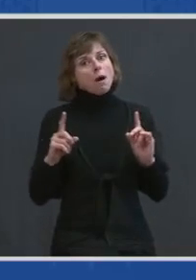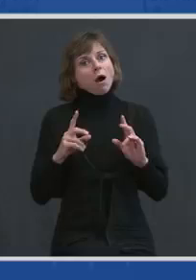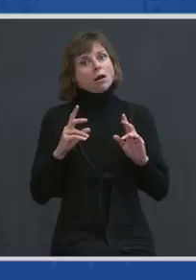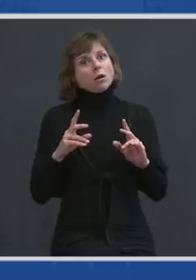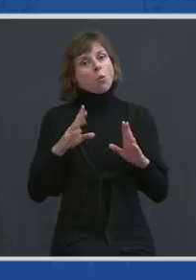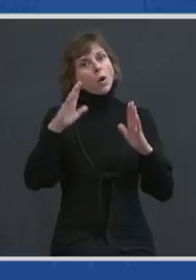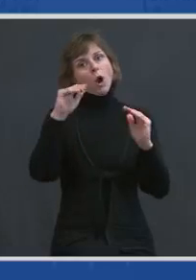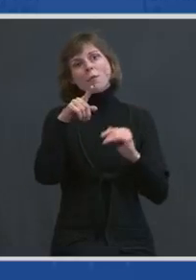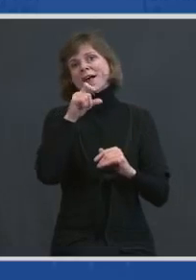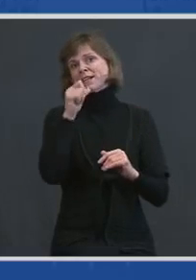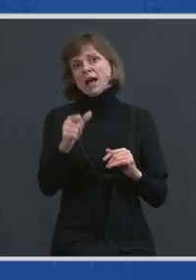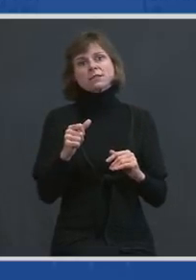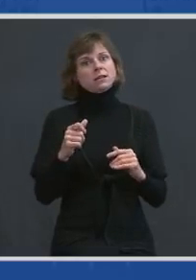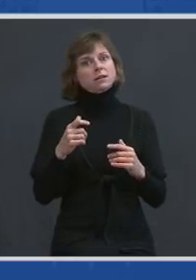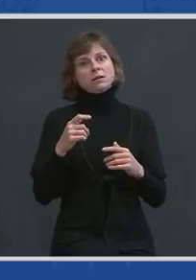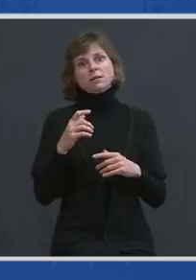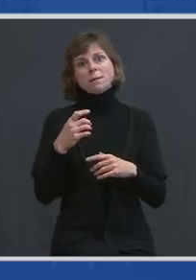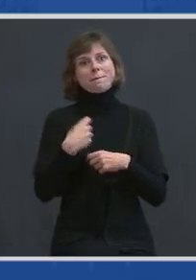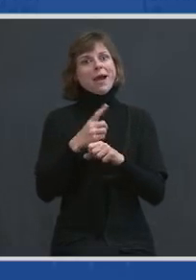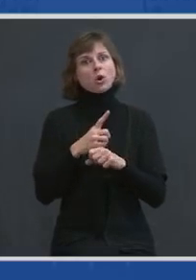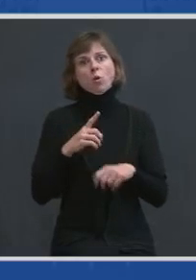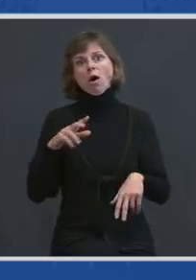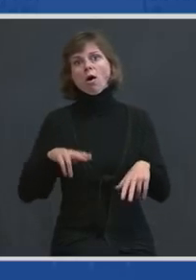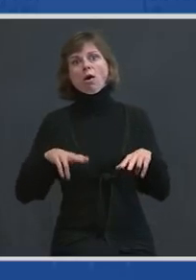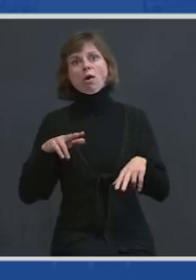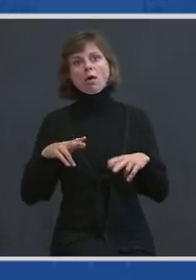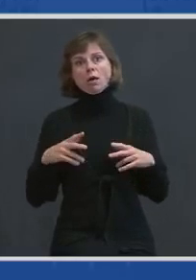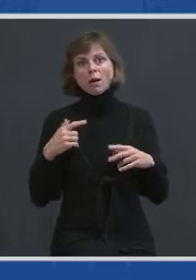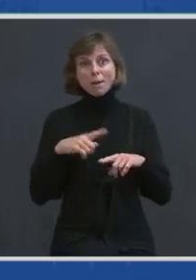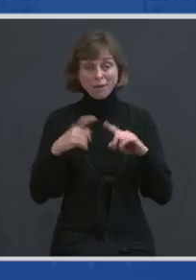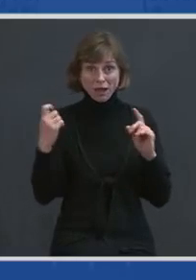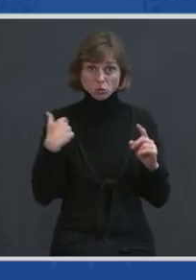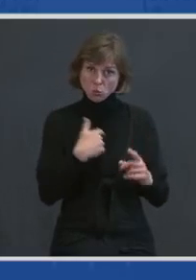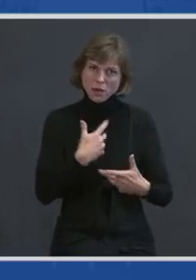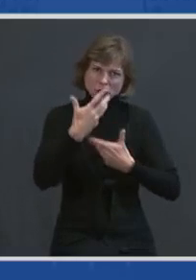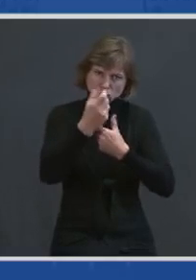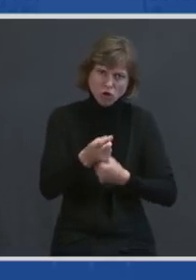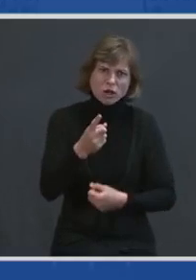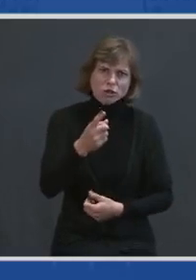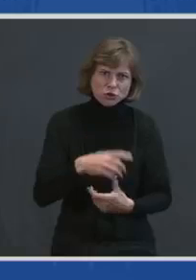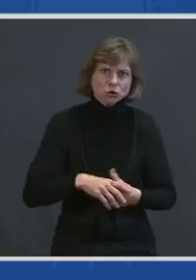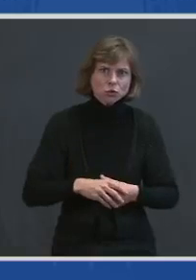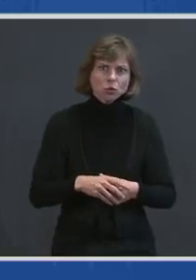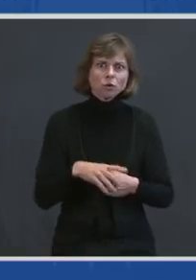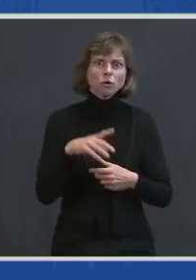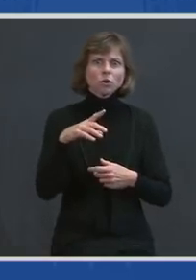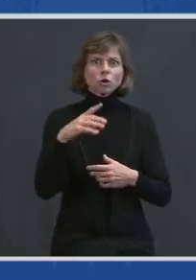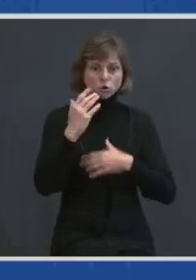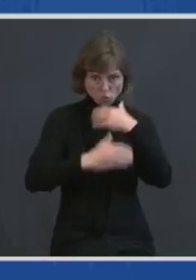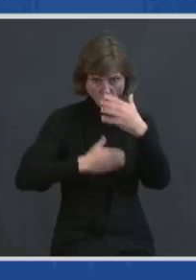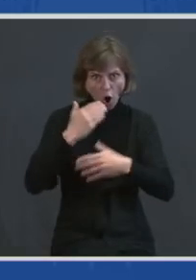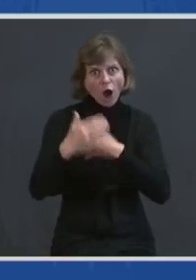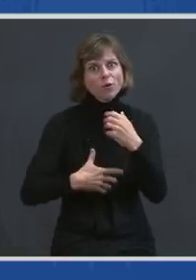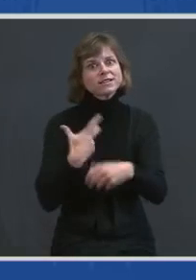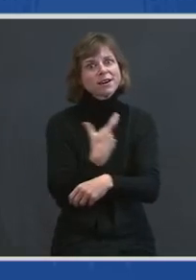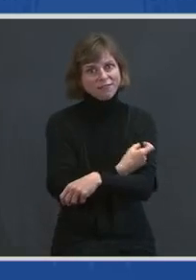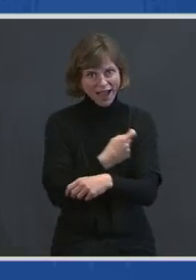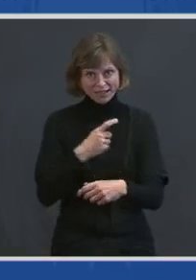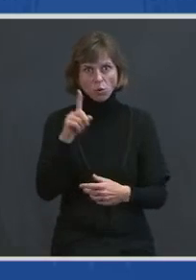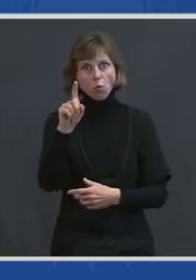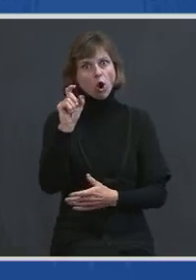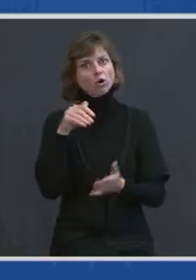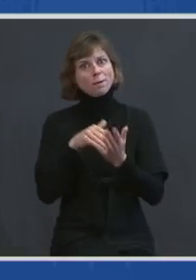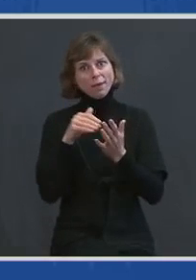in a few weeks because we're trustful that, you know, you will deliver on the promise of vaccinating 100 million people soon,